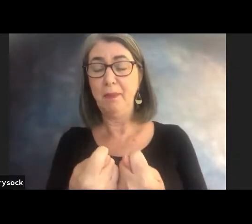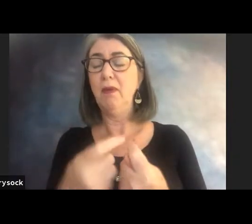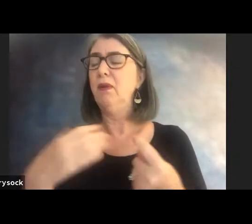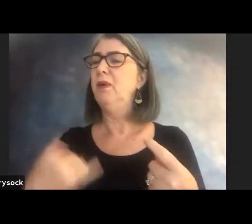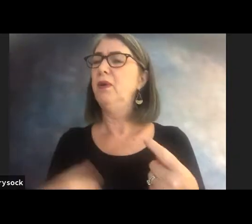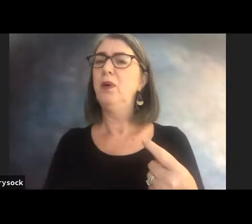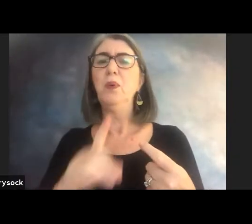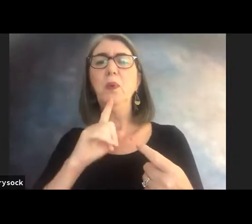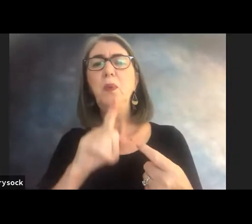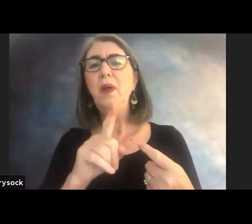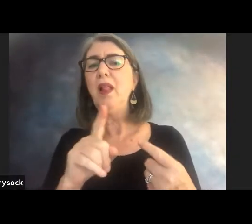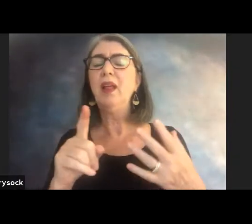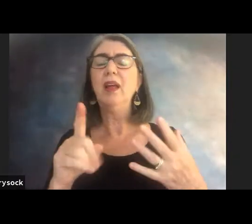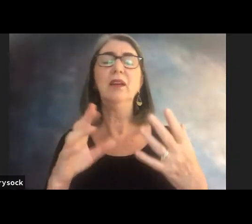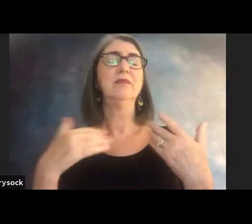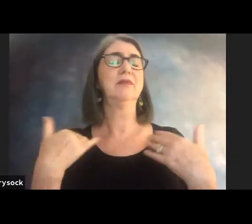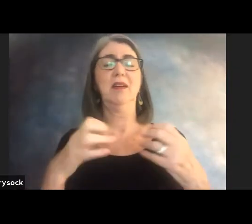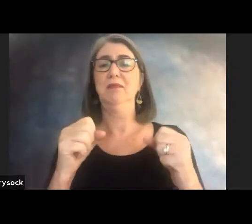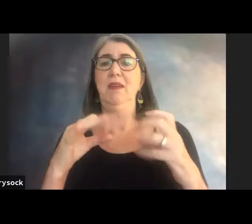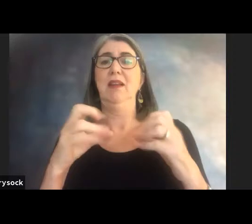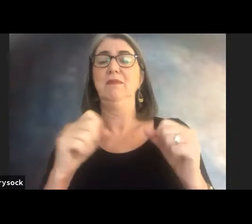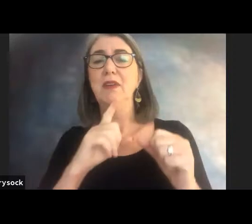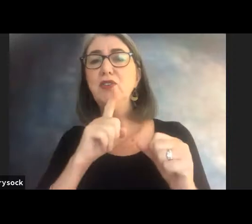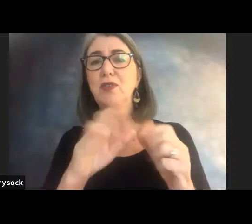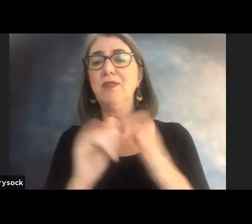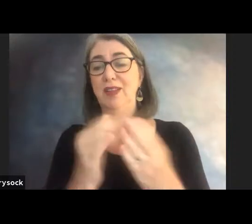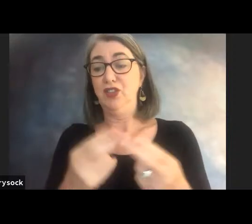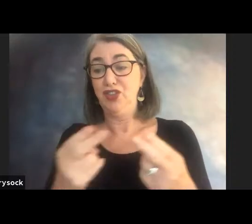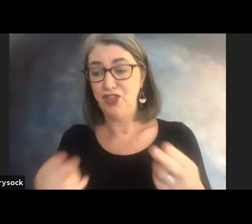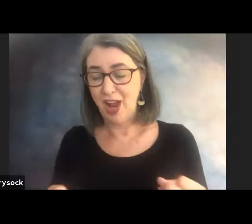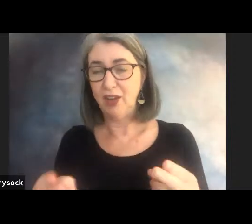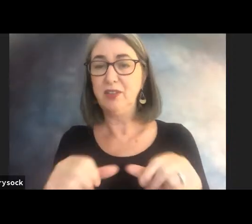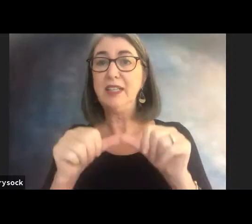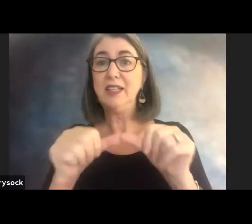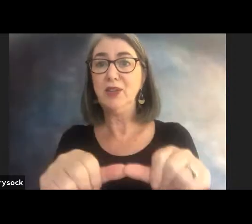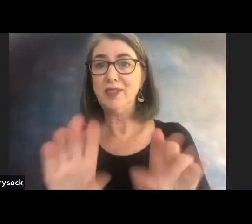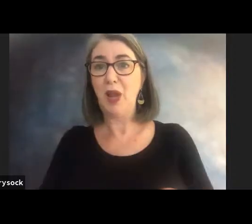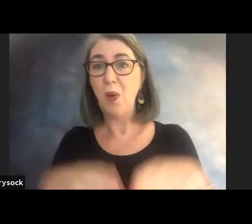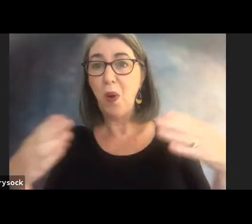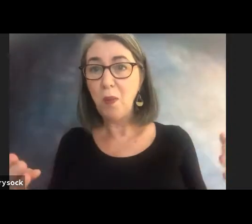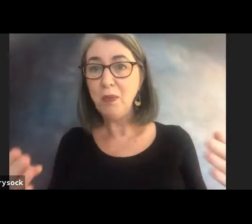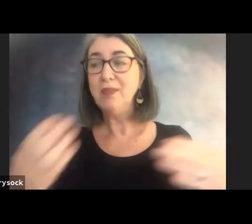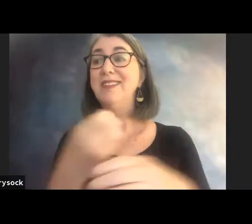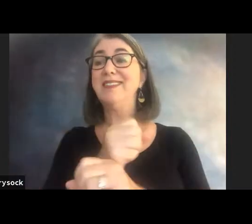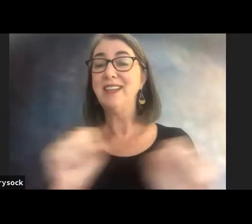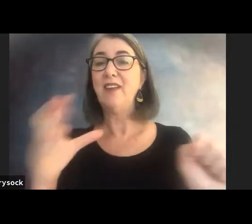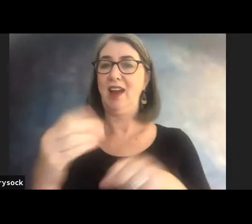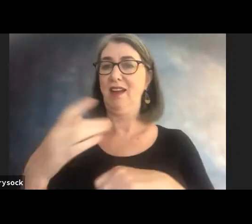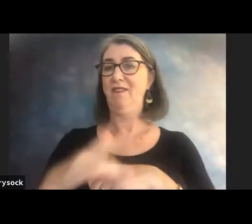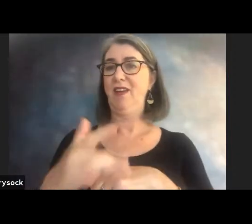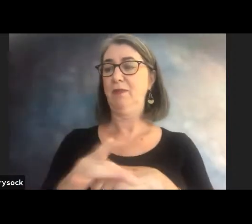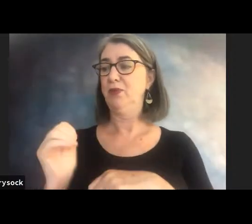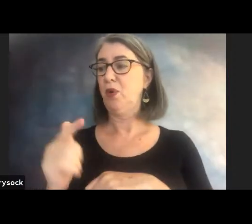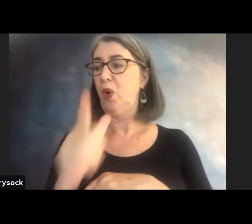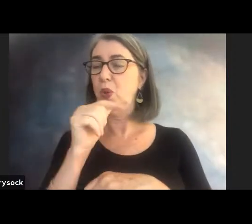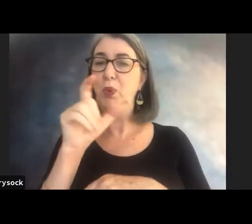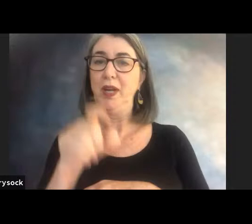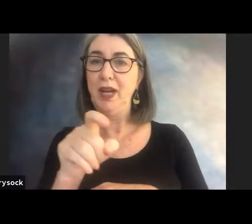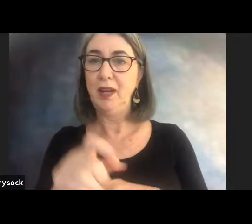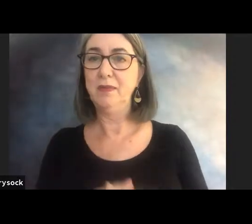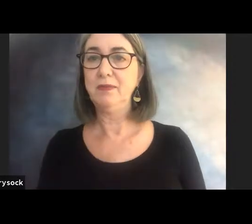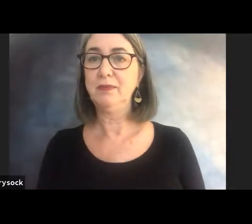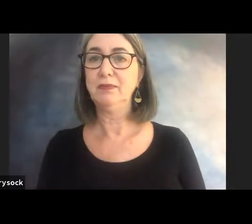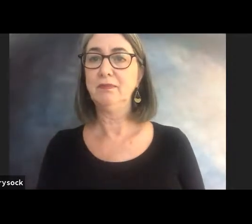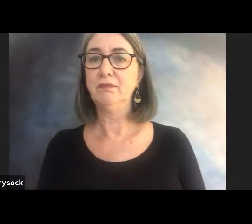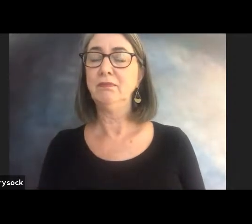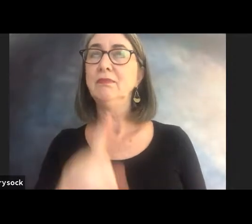really gone above and beyond to ensure that the shelter remains open, safe, and available to all who need it.